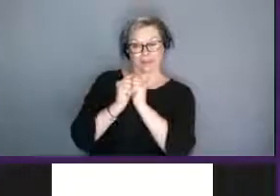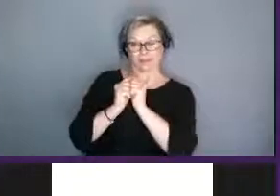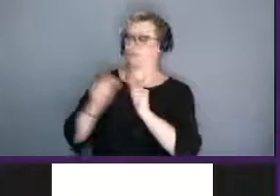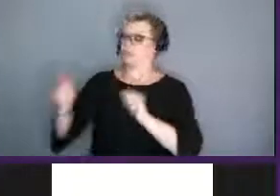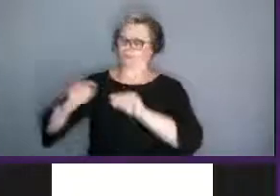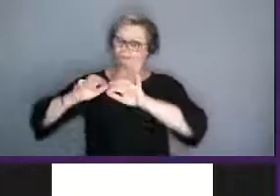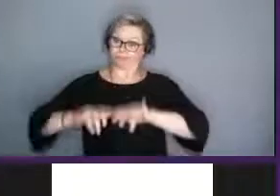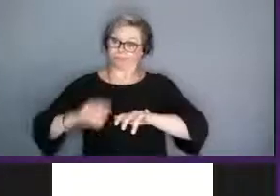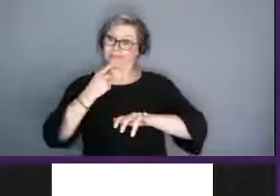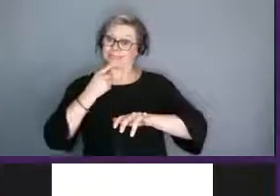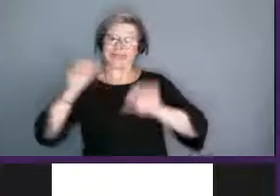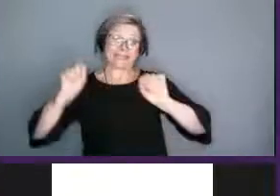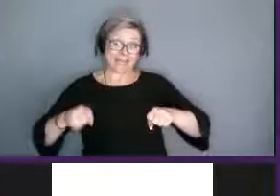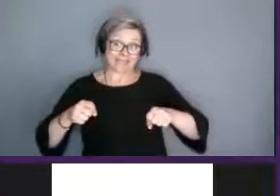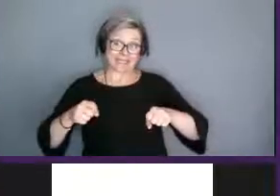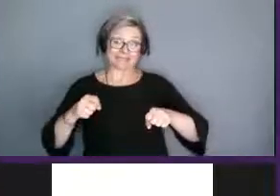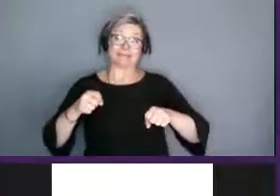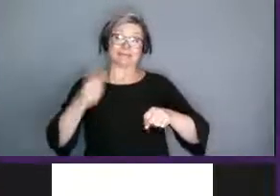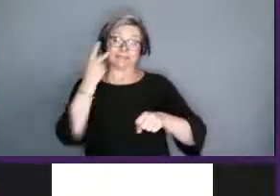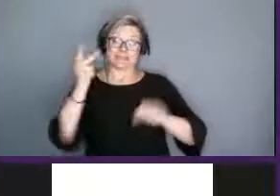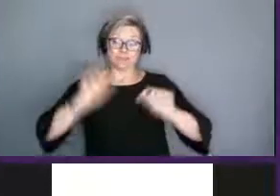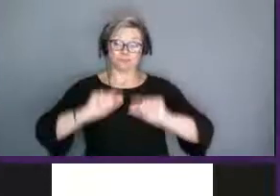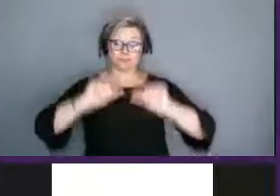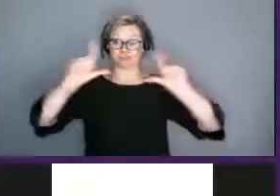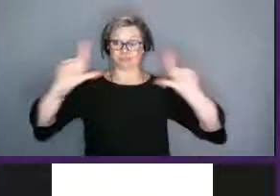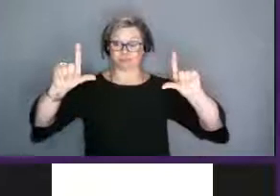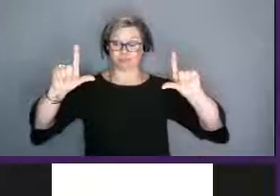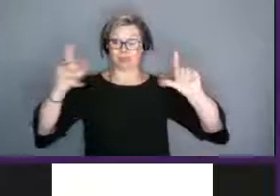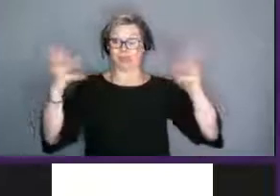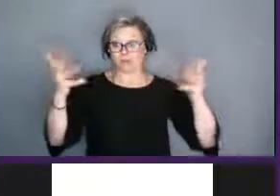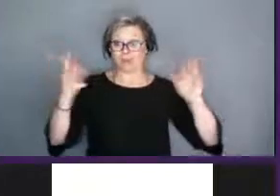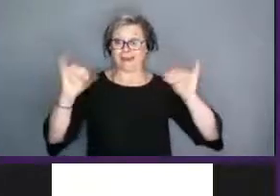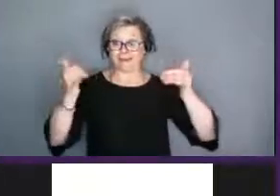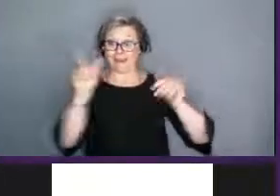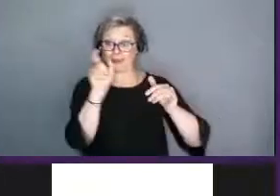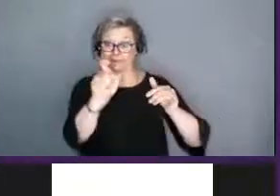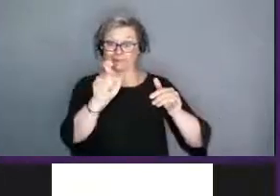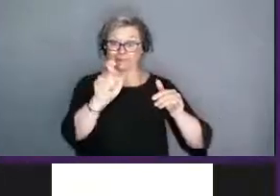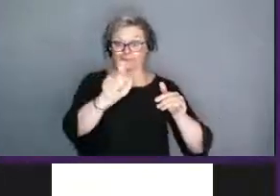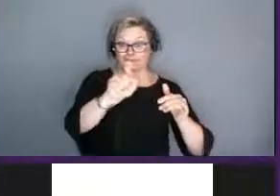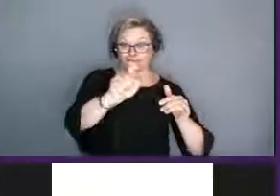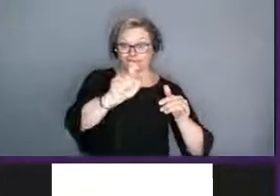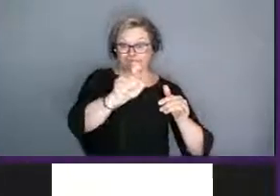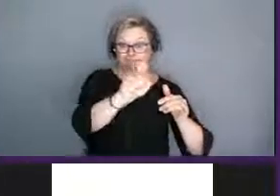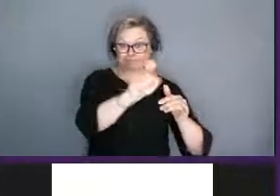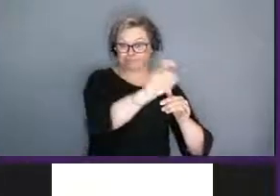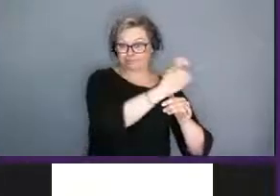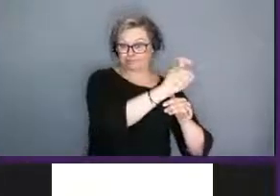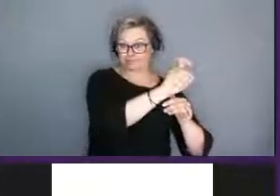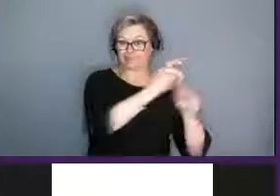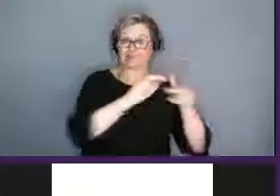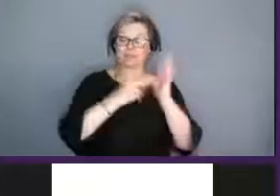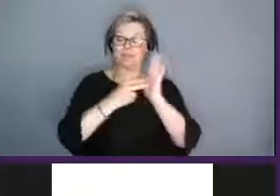image of the screen by pulling the line across to the left to make the speakers a little